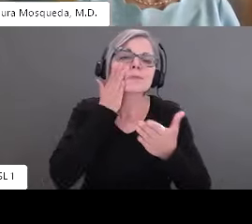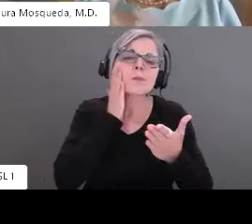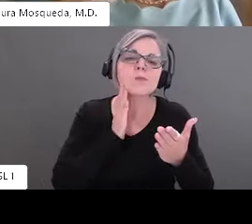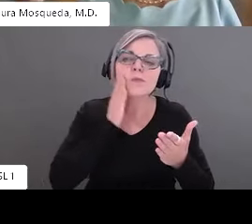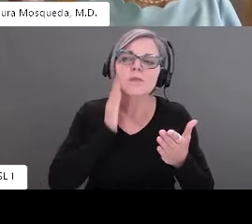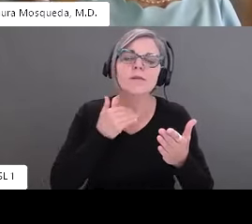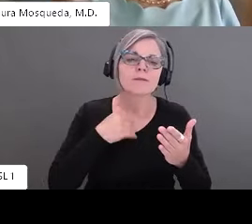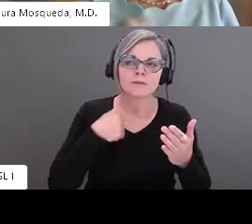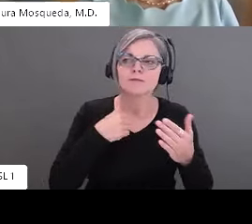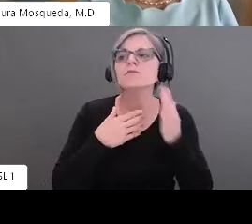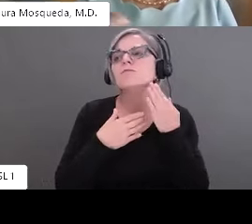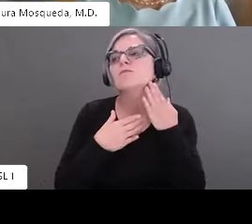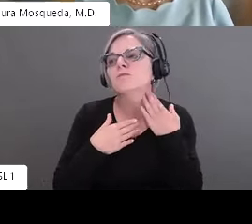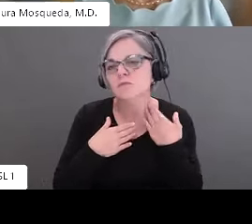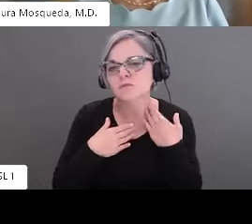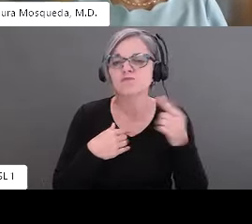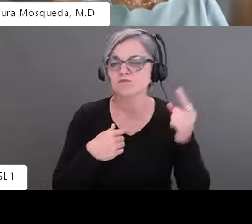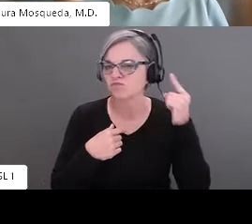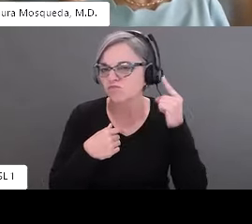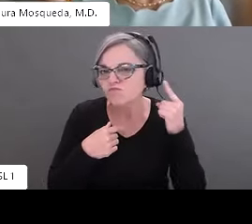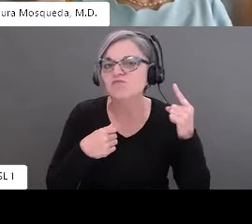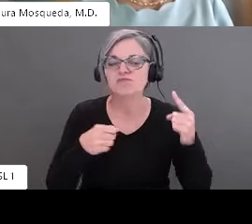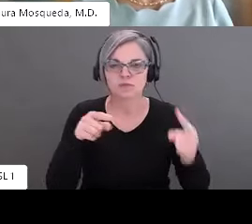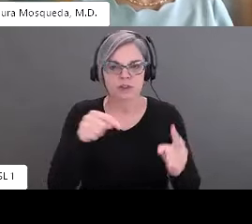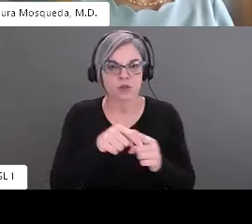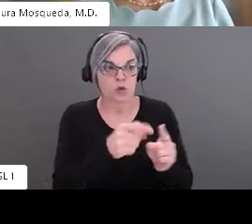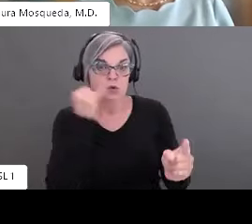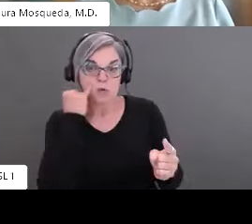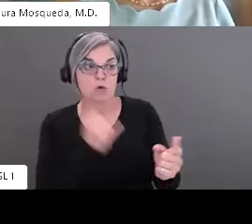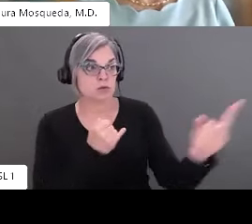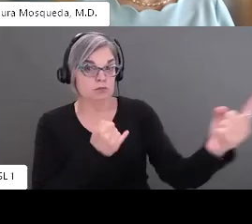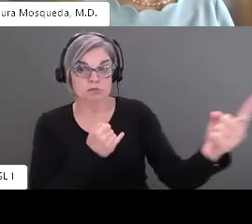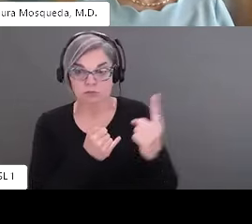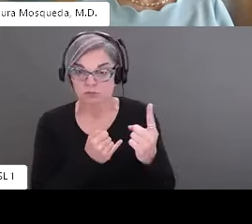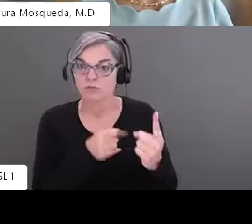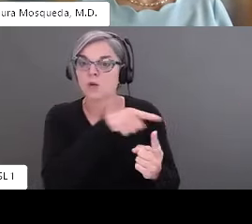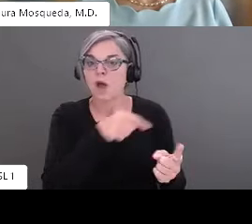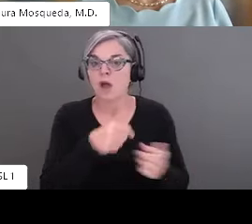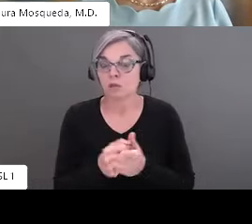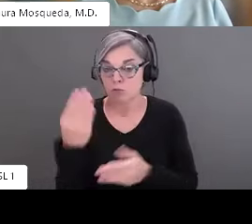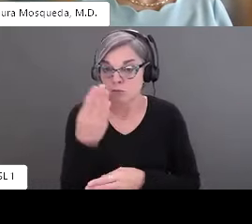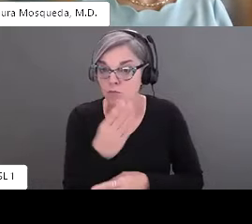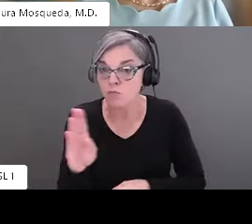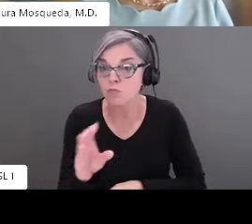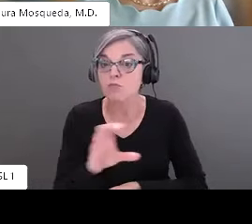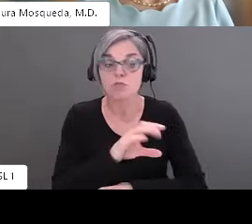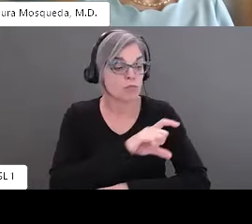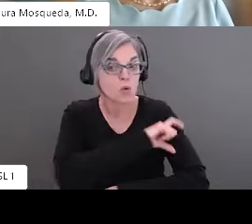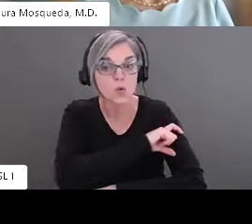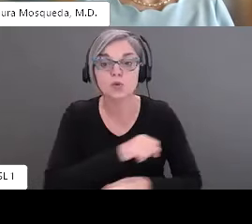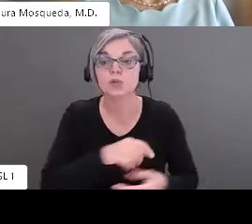bruising, fractures, etc., we really particularly have to think about abuse or neglect.